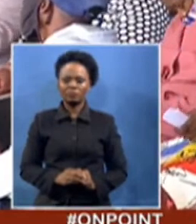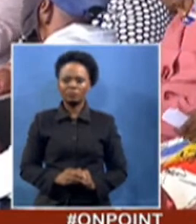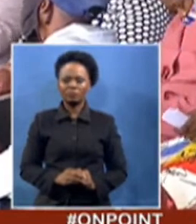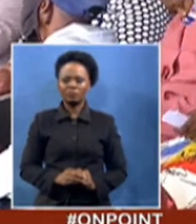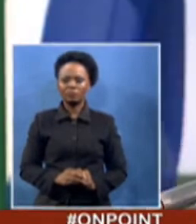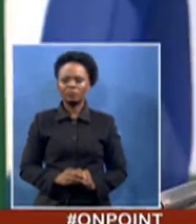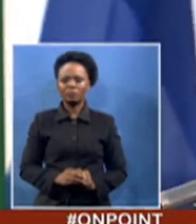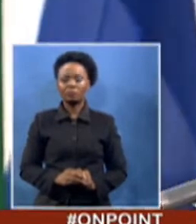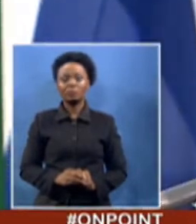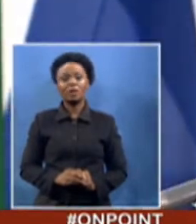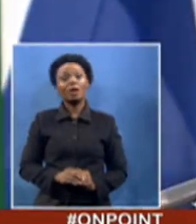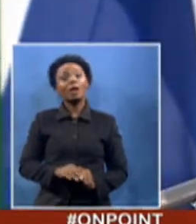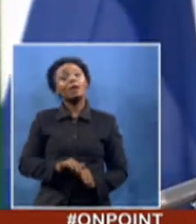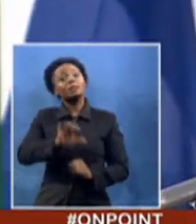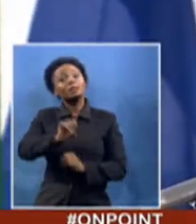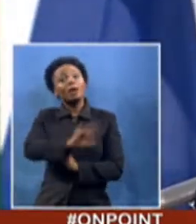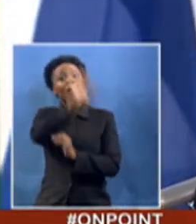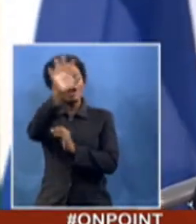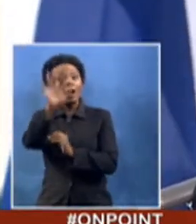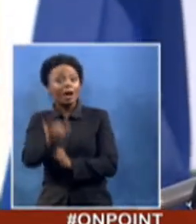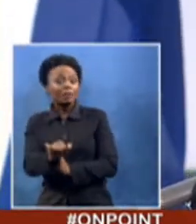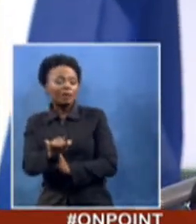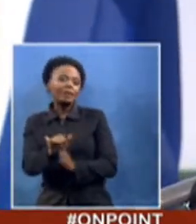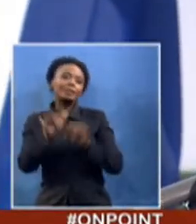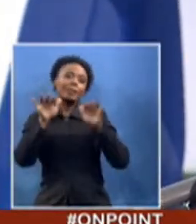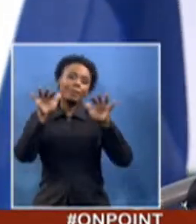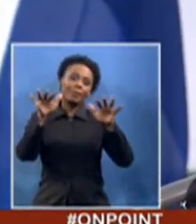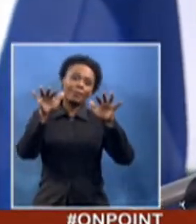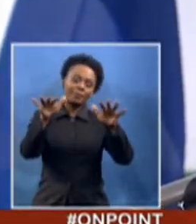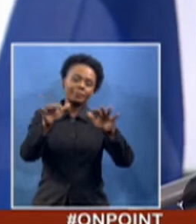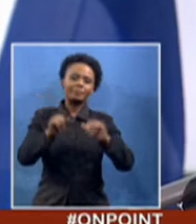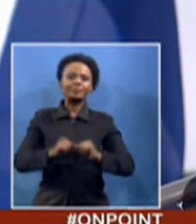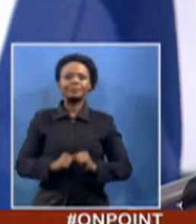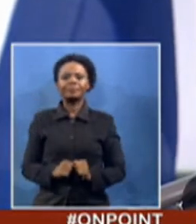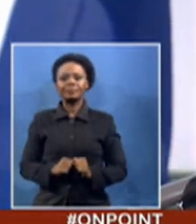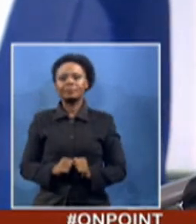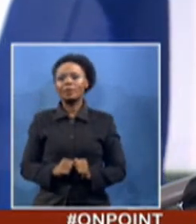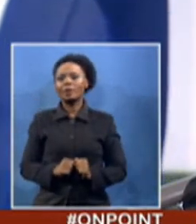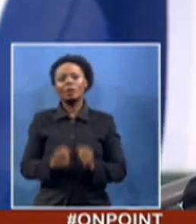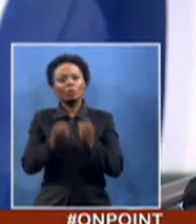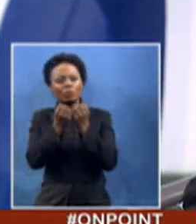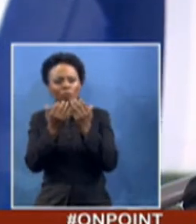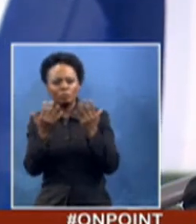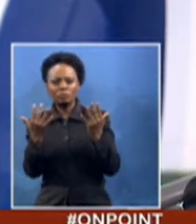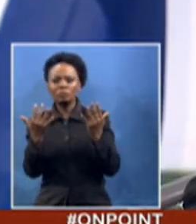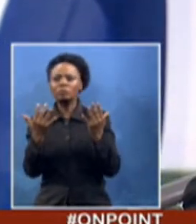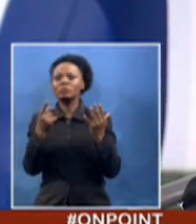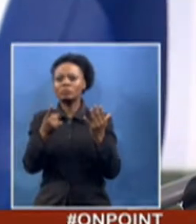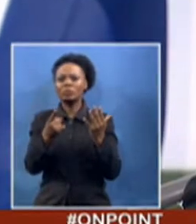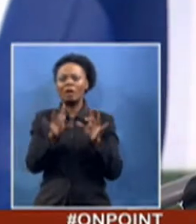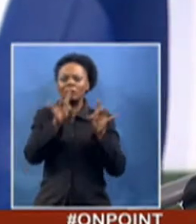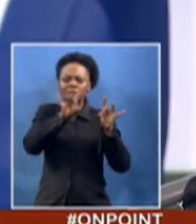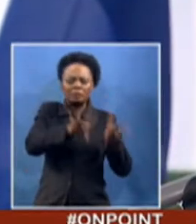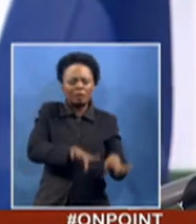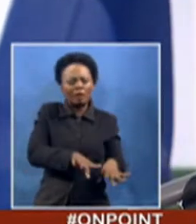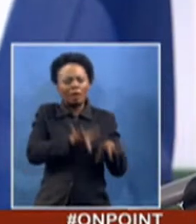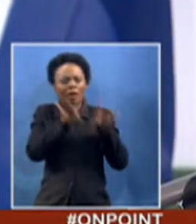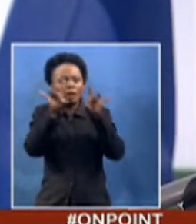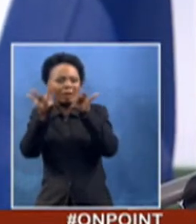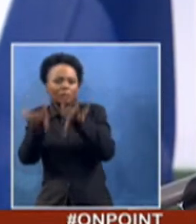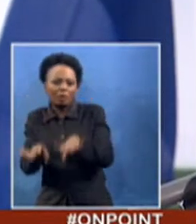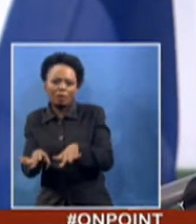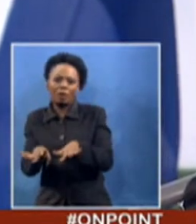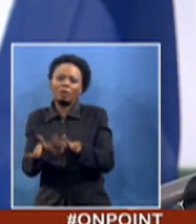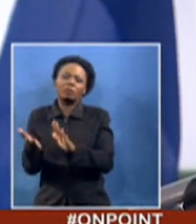Fellow South Africans, many have paid the ultimate price so that we are able to